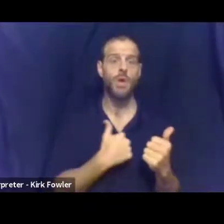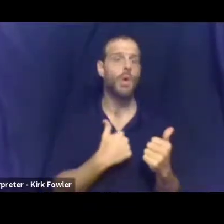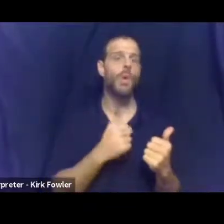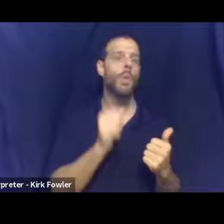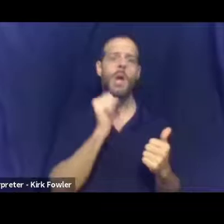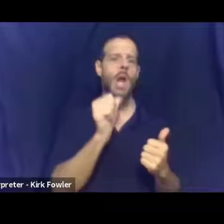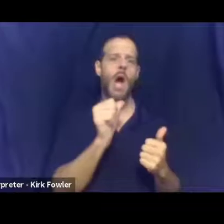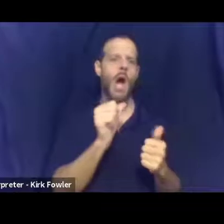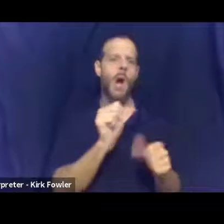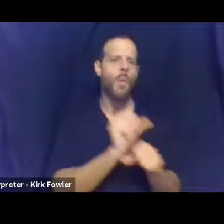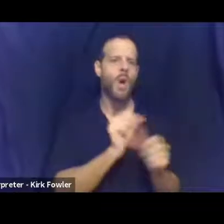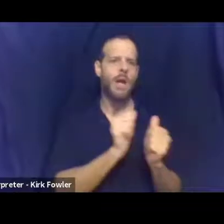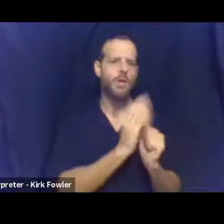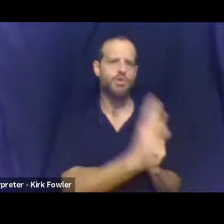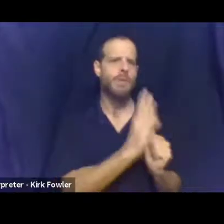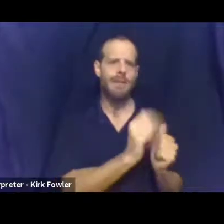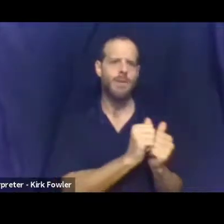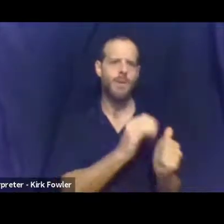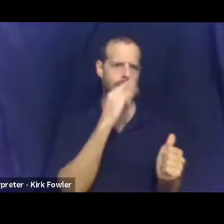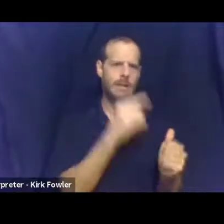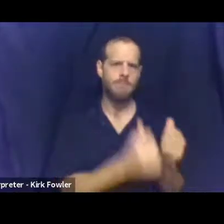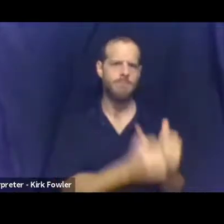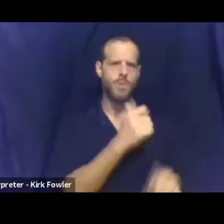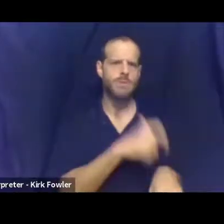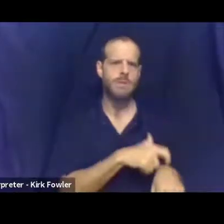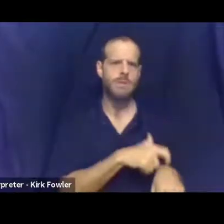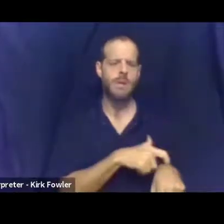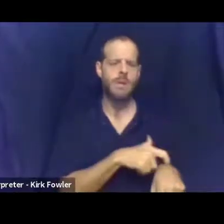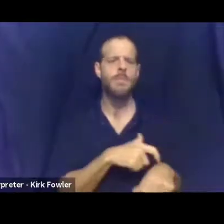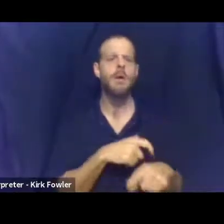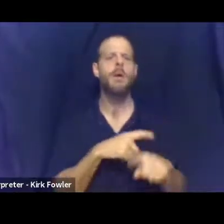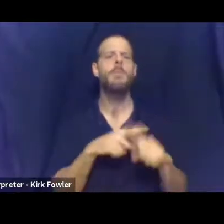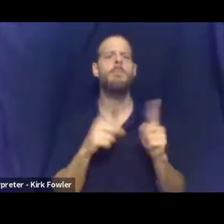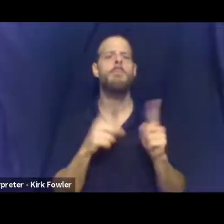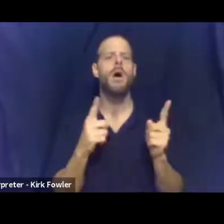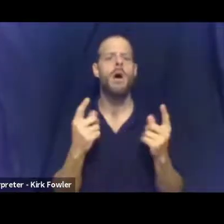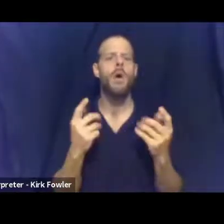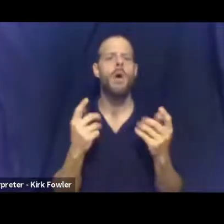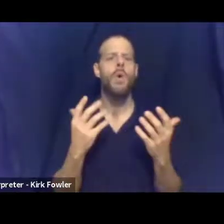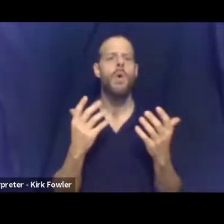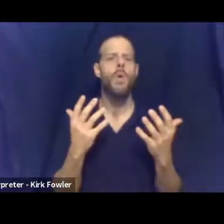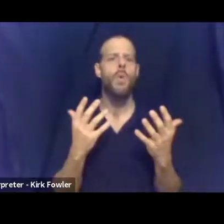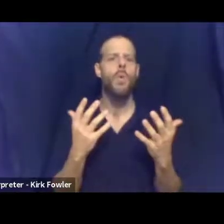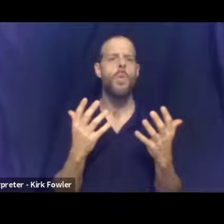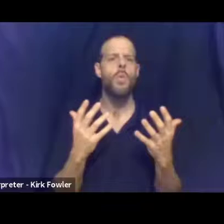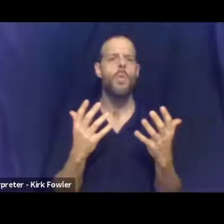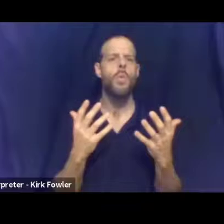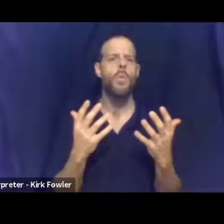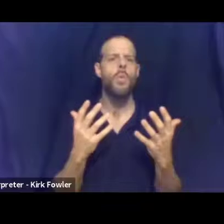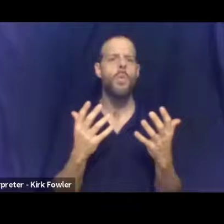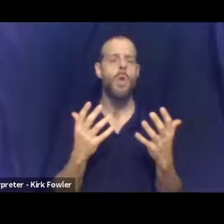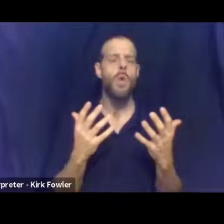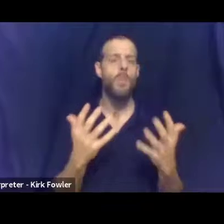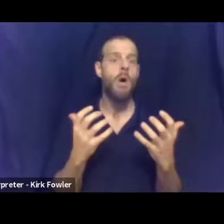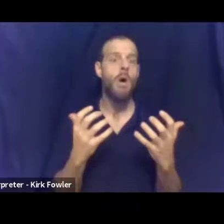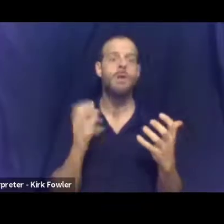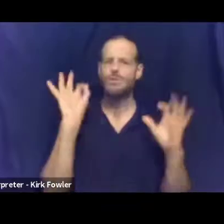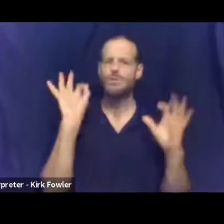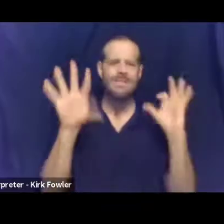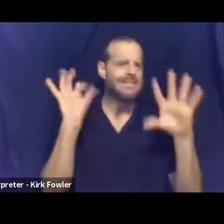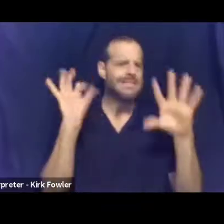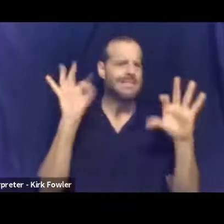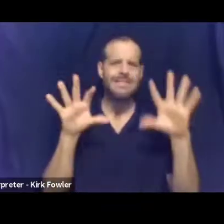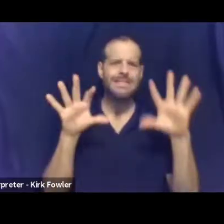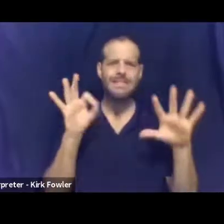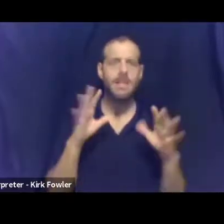half the time. And so a lot of the times we want to make sure, you know, we're throwing a lot of things at the wall and we know that not all of it's going to stick. Um, as